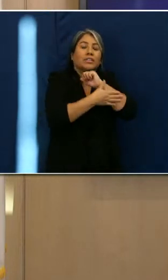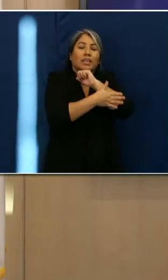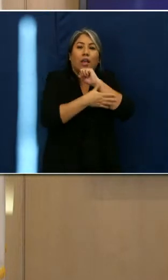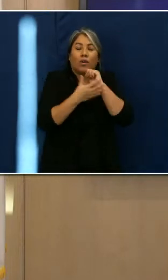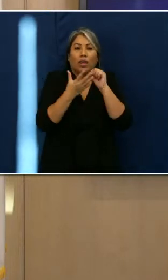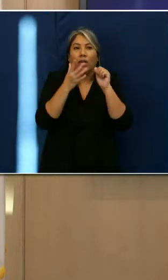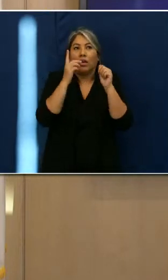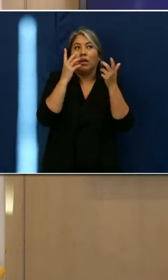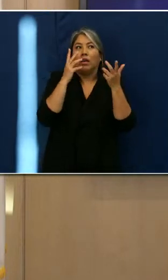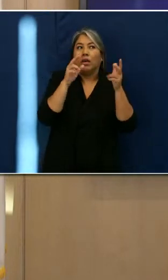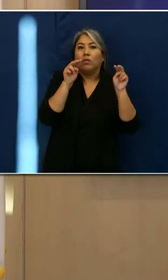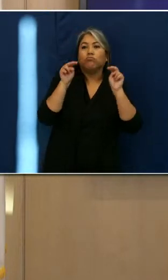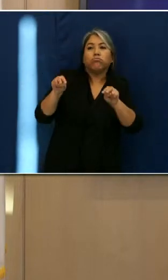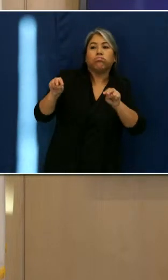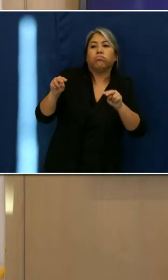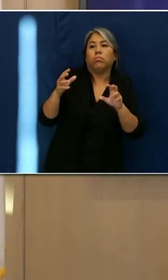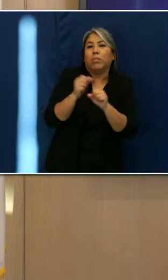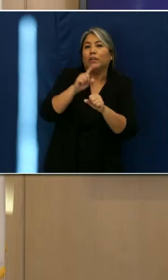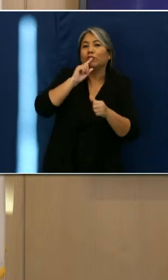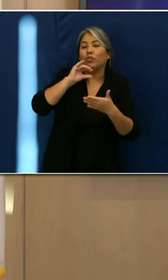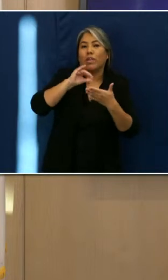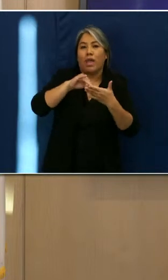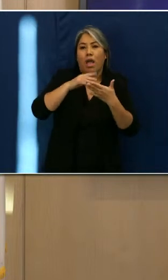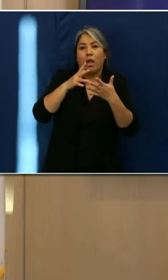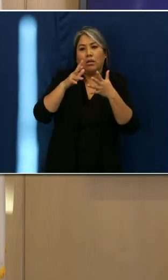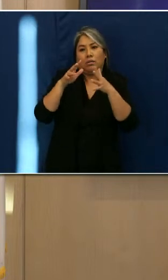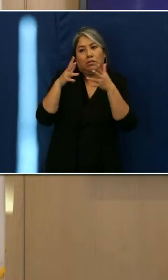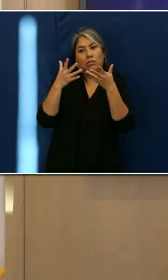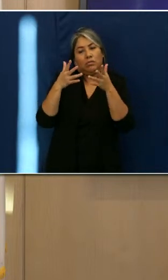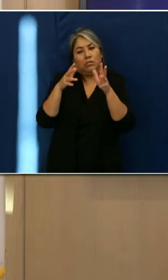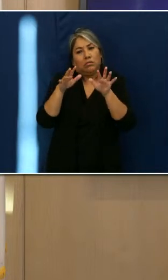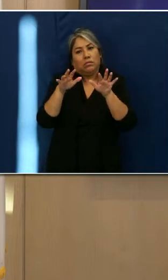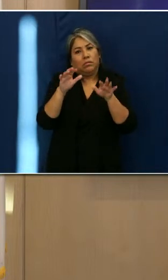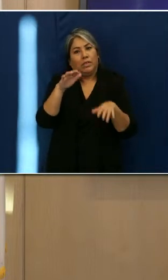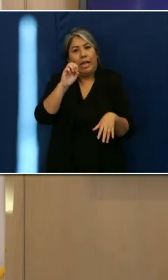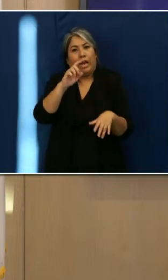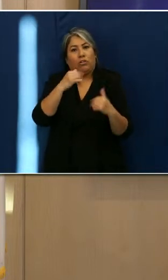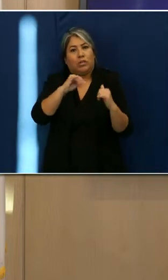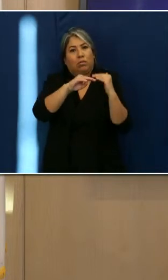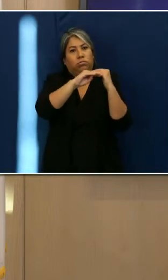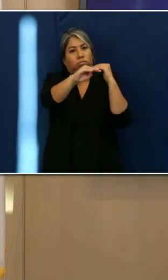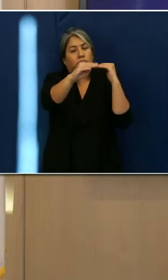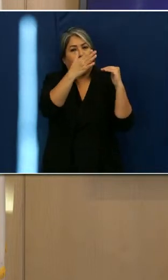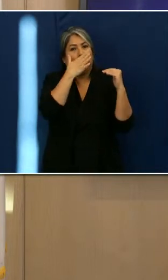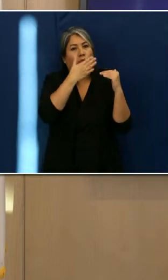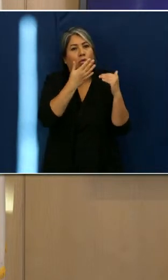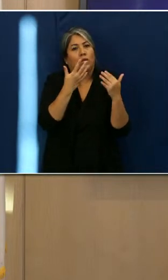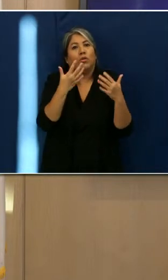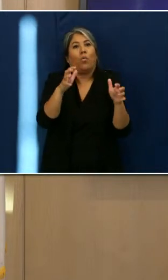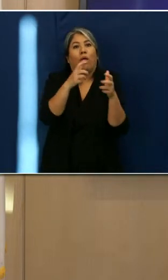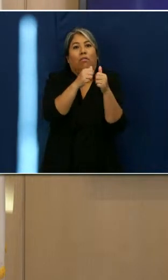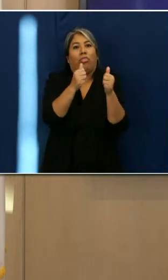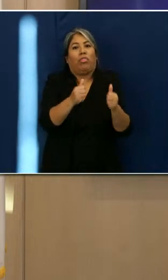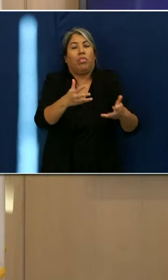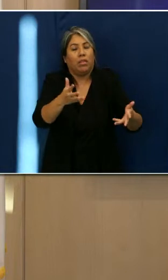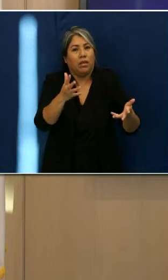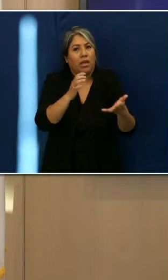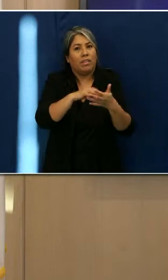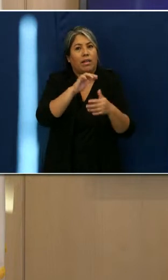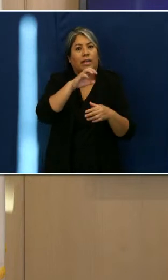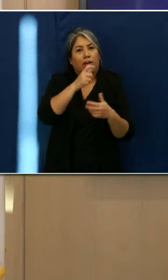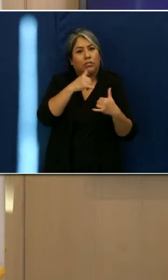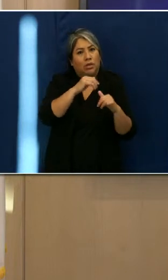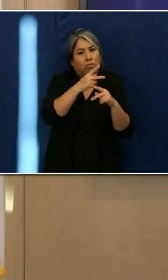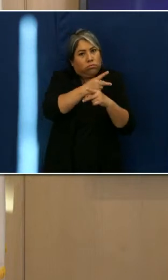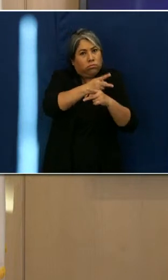make sure that the standard of care is not eroding any more than it absolutely has to in this kind of crisis, or maybe